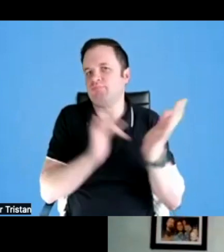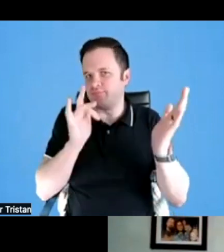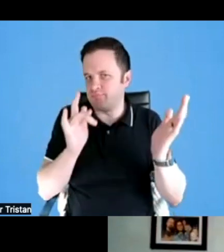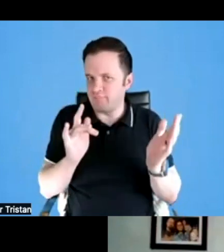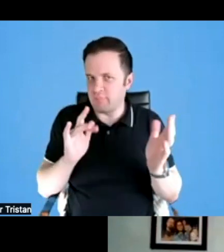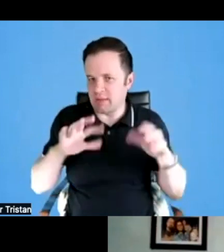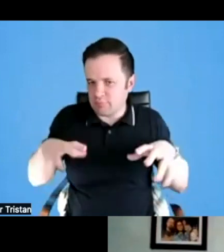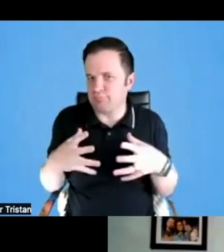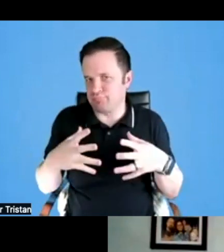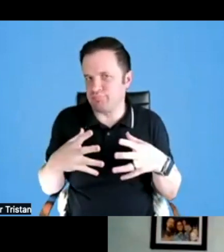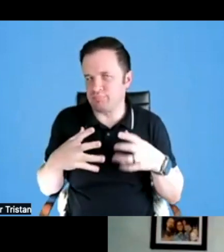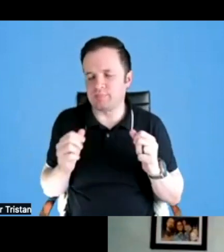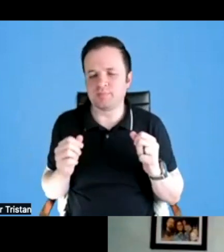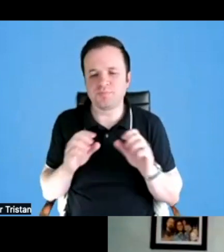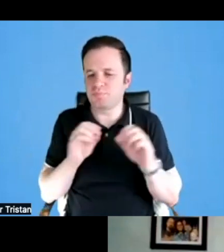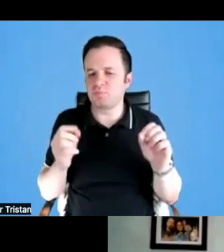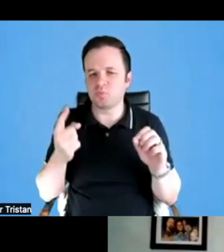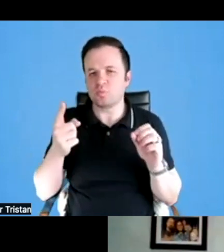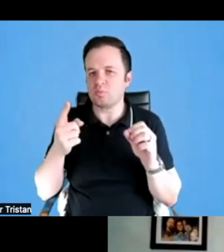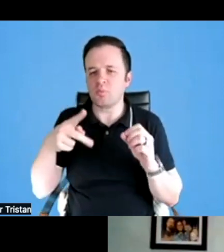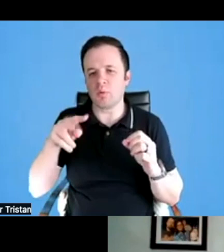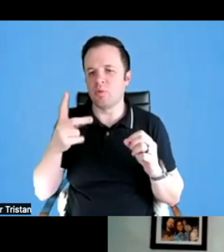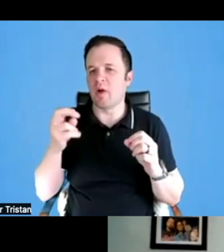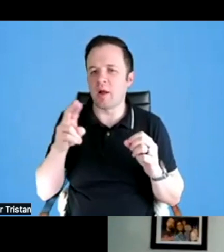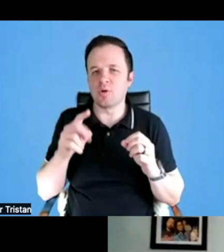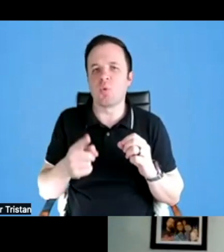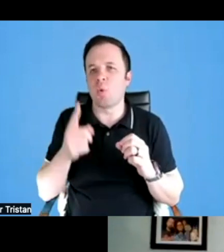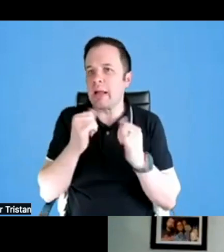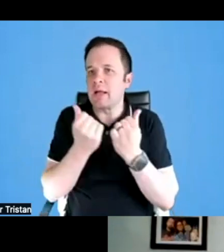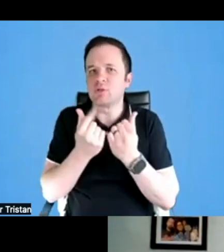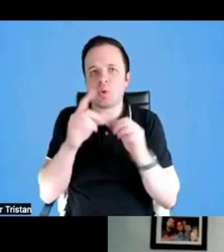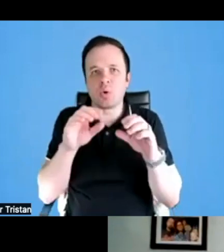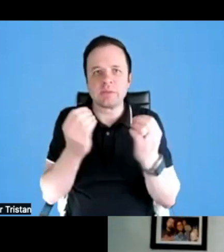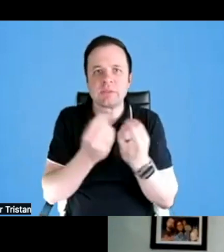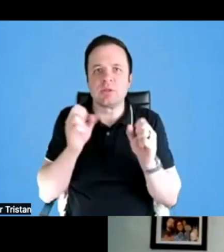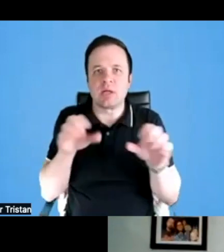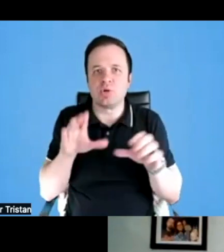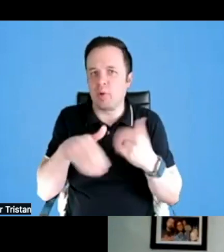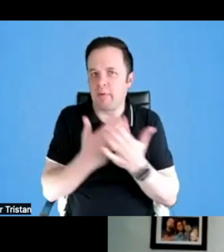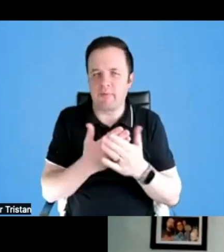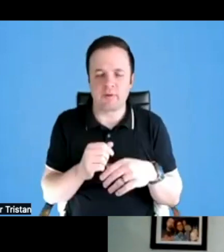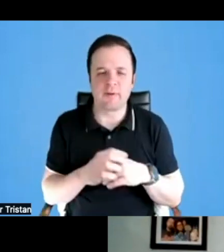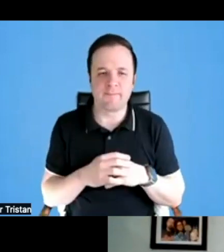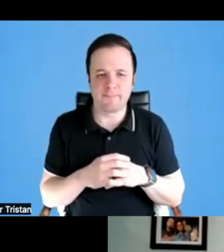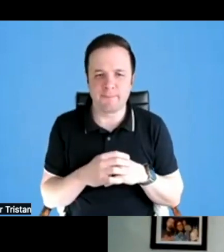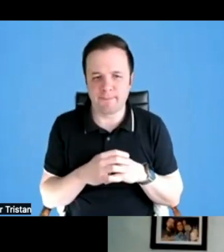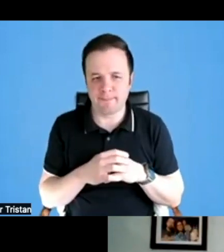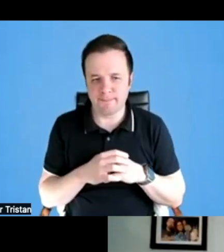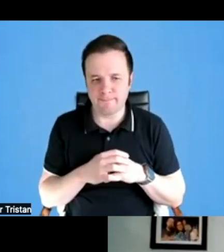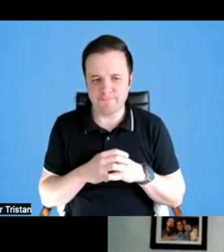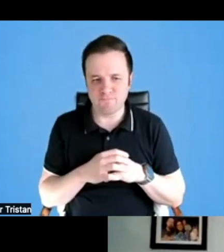collective, because no one provider, no one agency, no one organization is going to be able to do all of it.